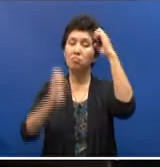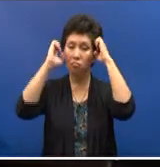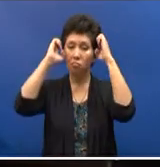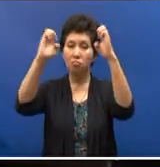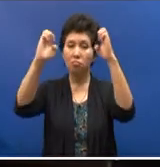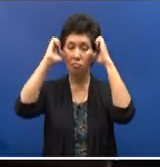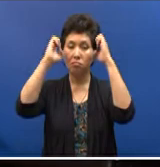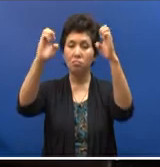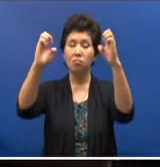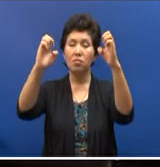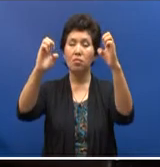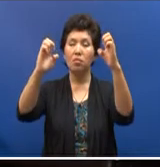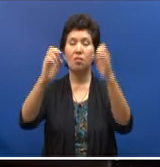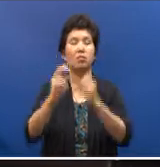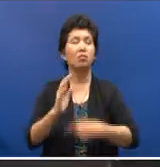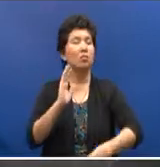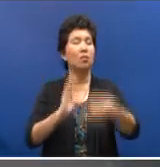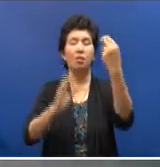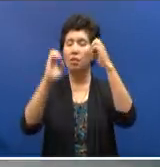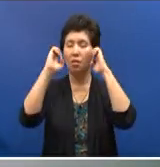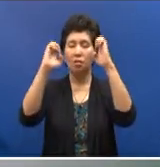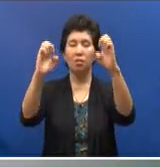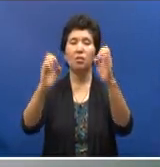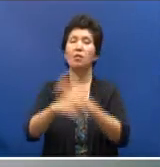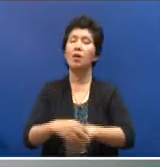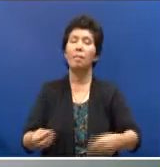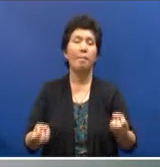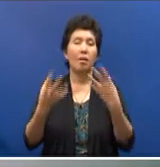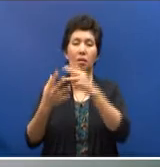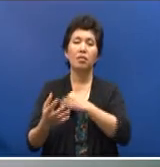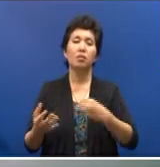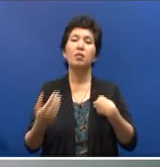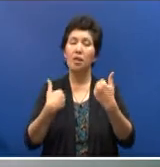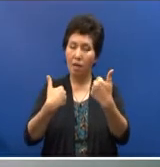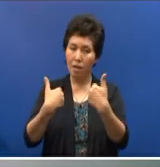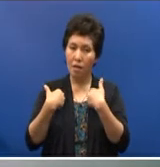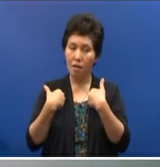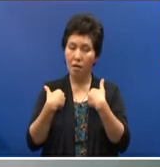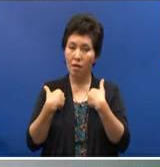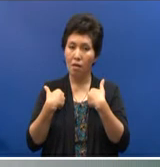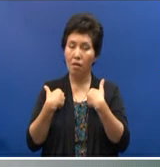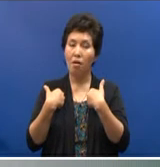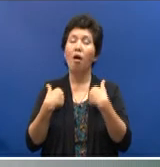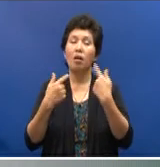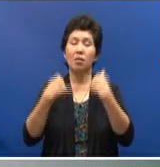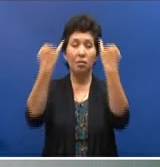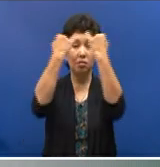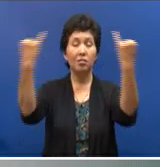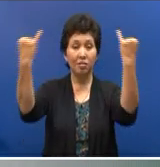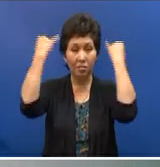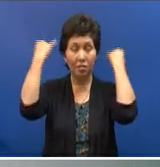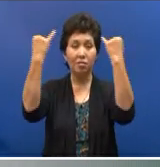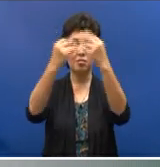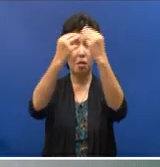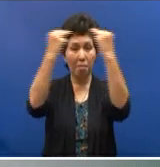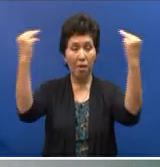educated. Okay, the persons are highly educated, and many of its members, let's say, have the postgraduate degrees. Okay, and